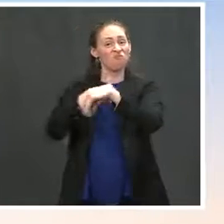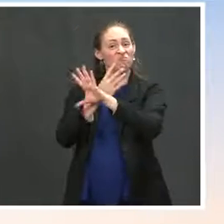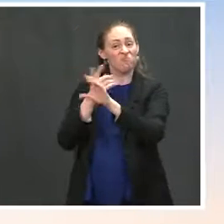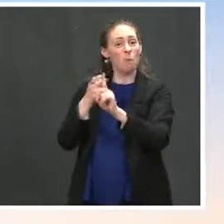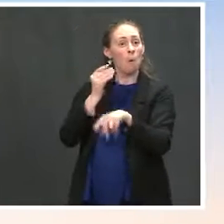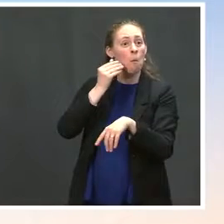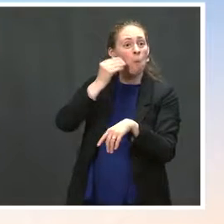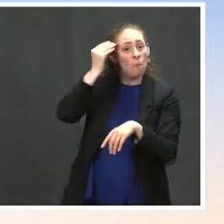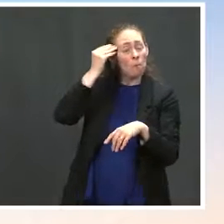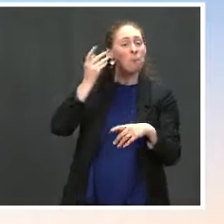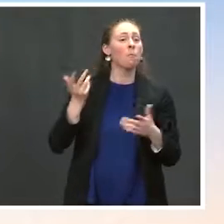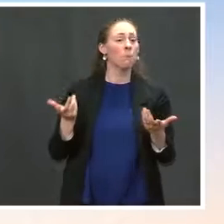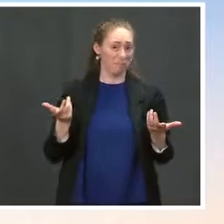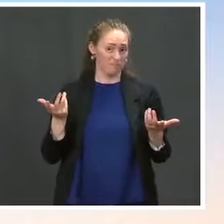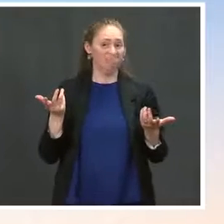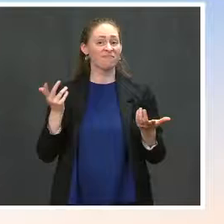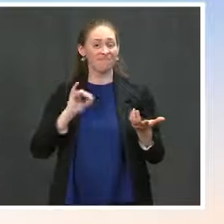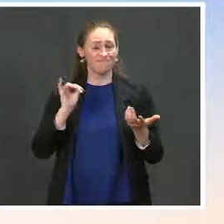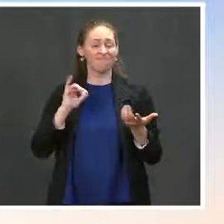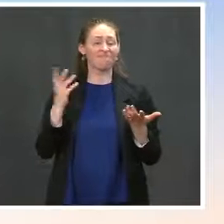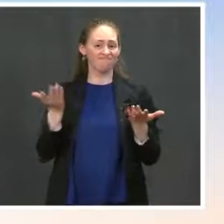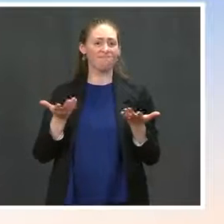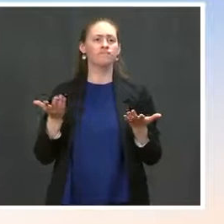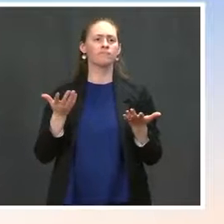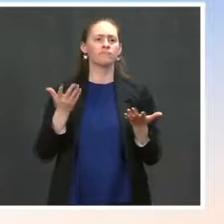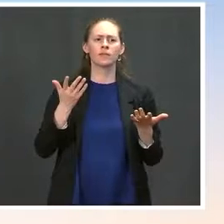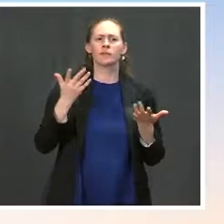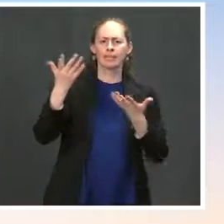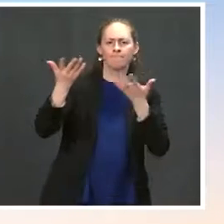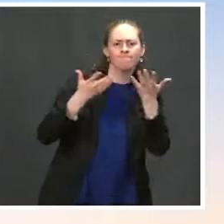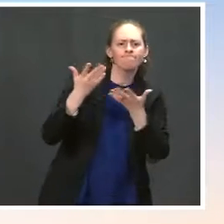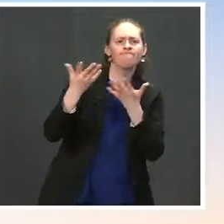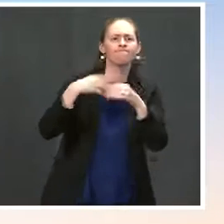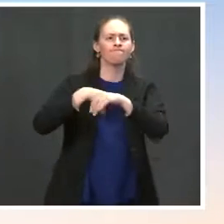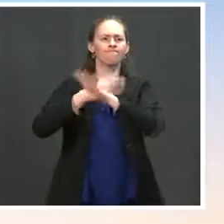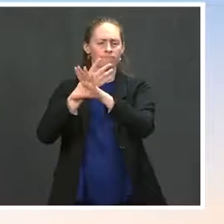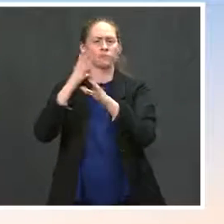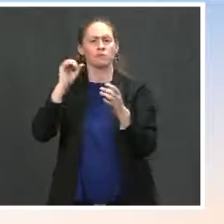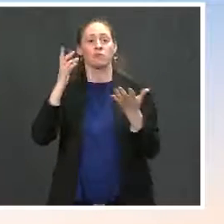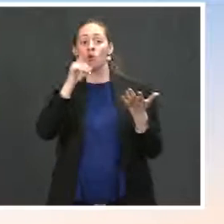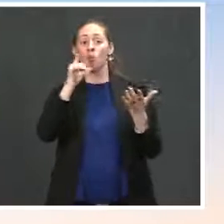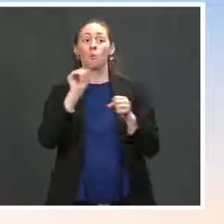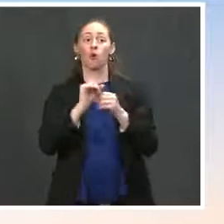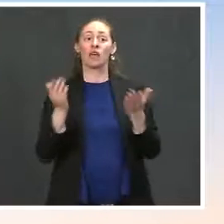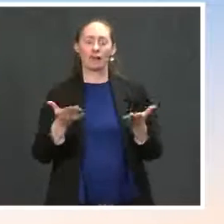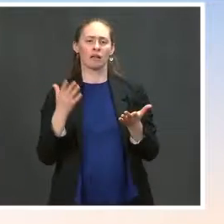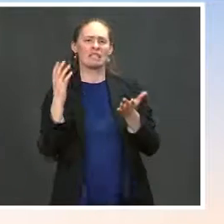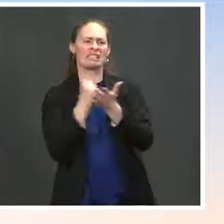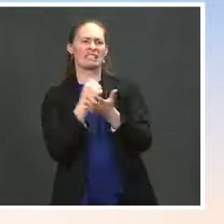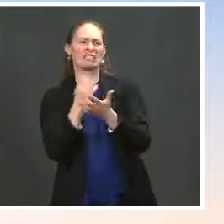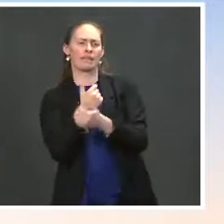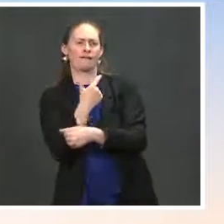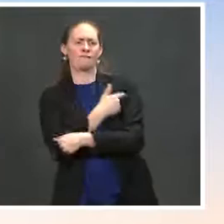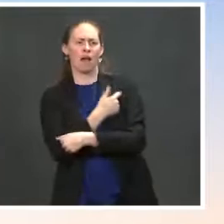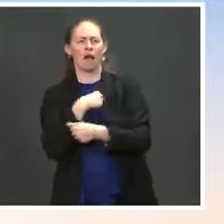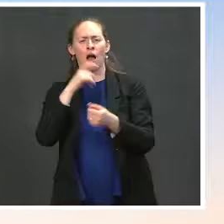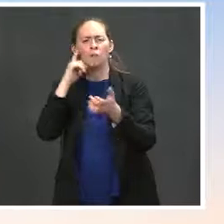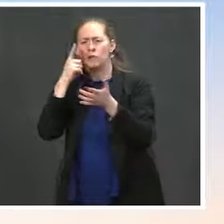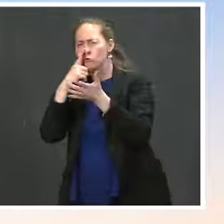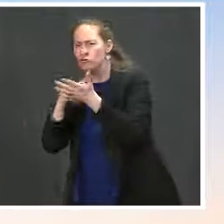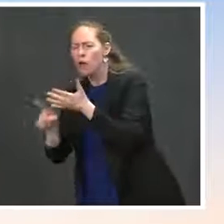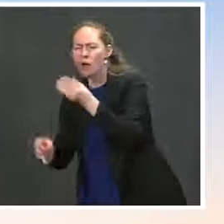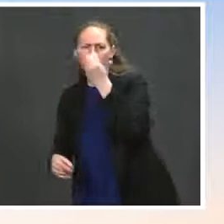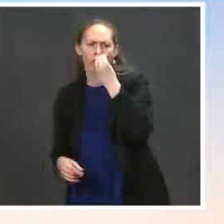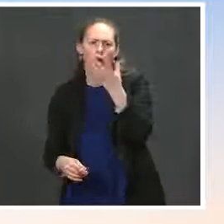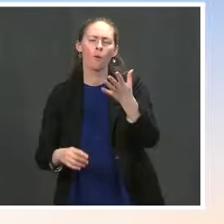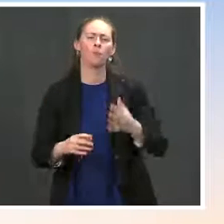on the complex. So, but we're working to vaccinate staff. I'll see if we can get an updated number to you and others who are interested in that. Acknowledging that the White